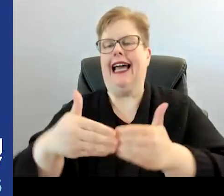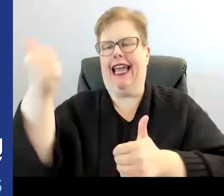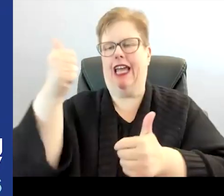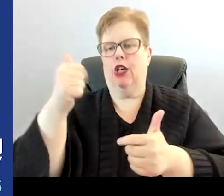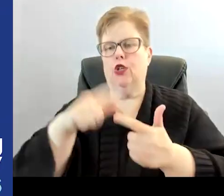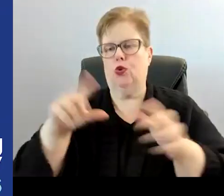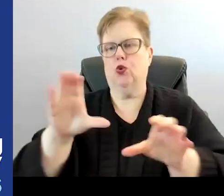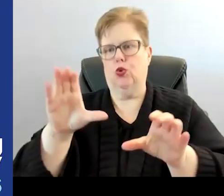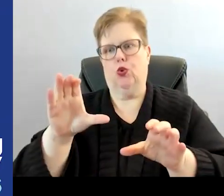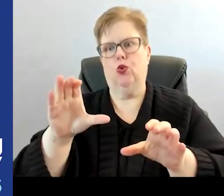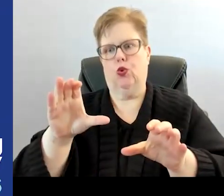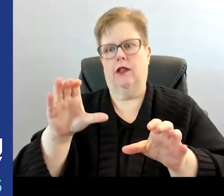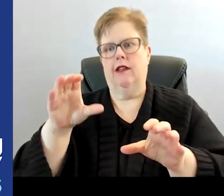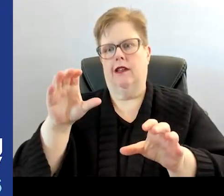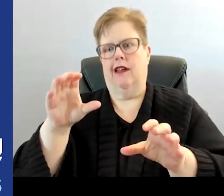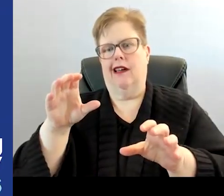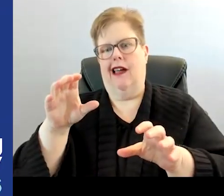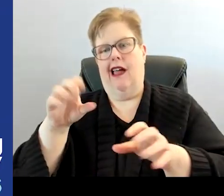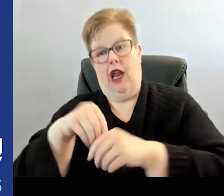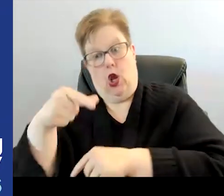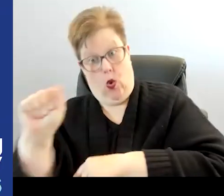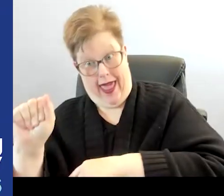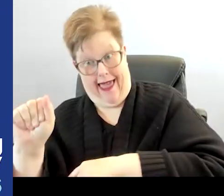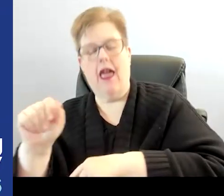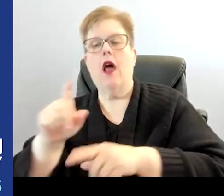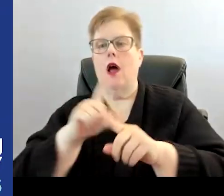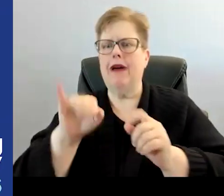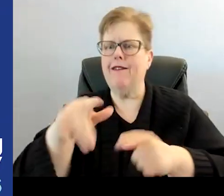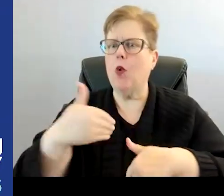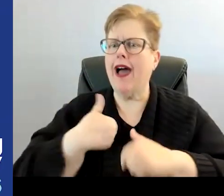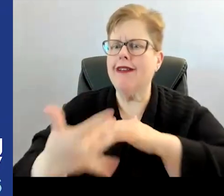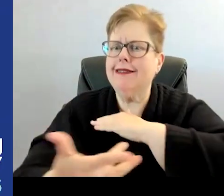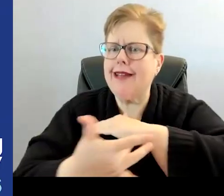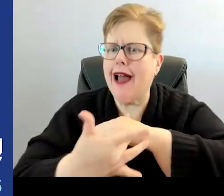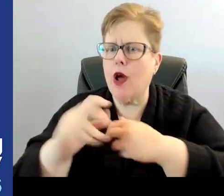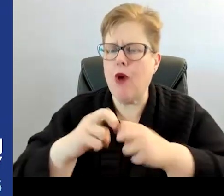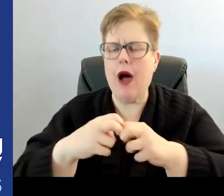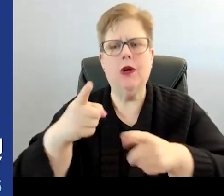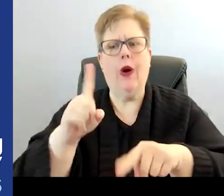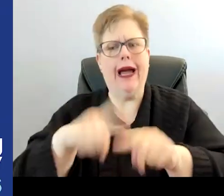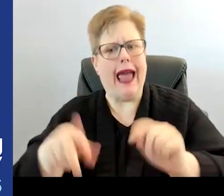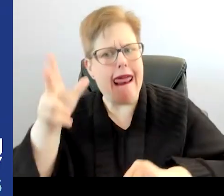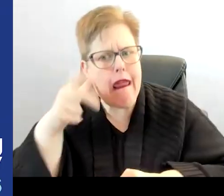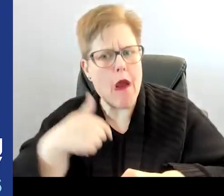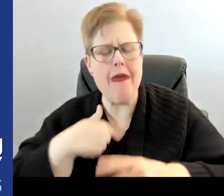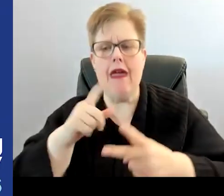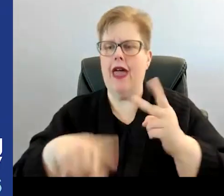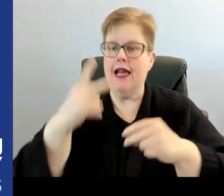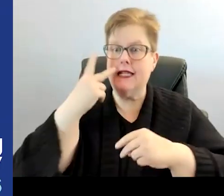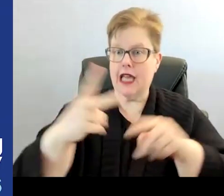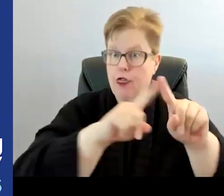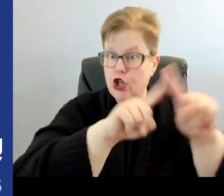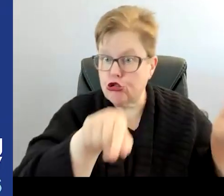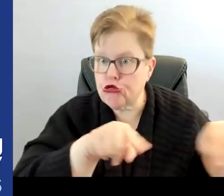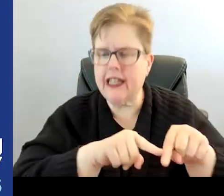in the chat. If, however, you are having technical problems, so you can't hear me, you can't see my